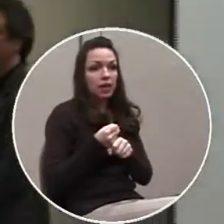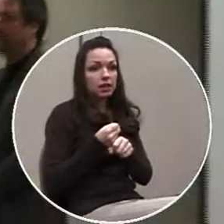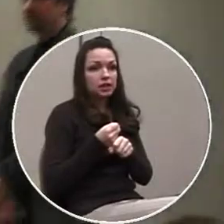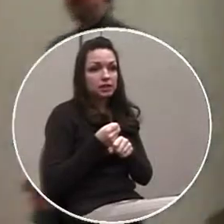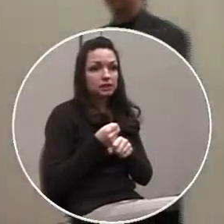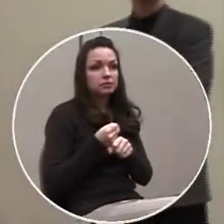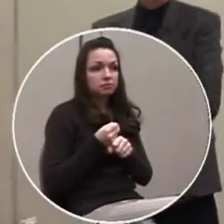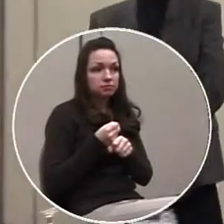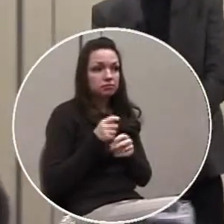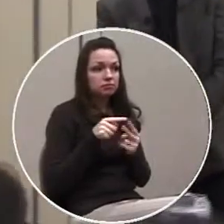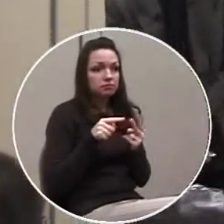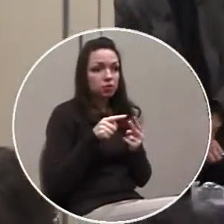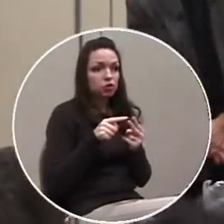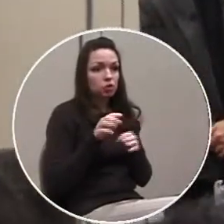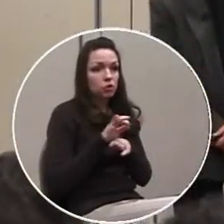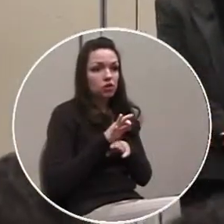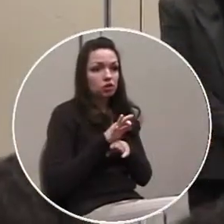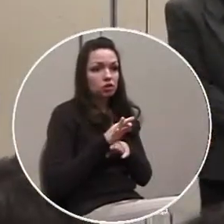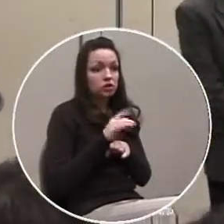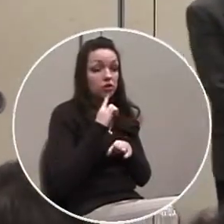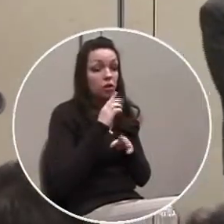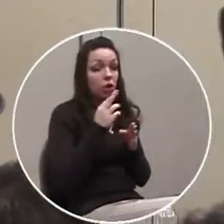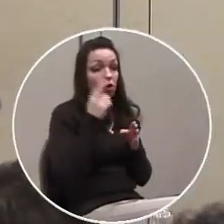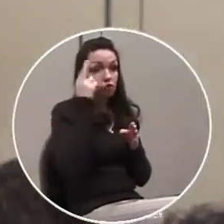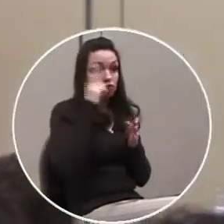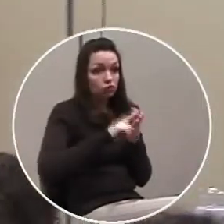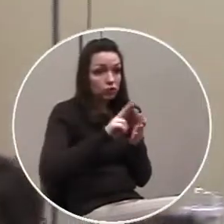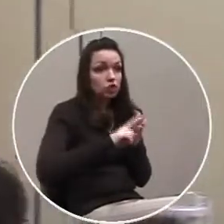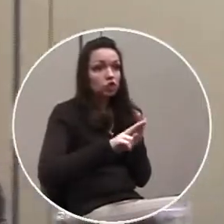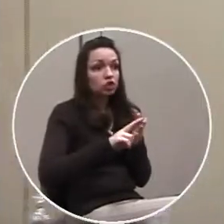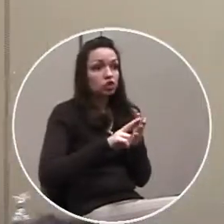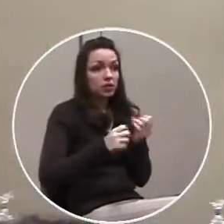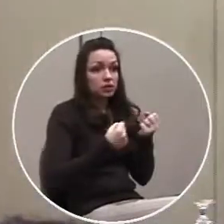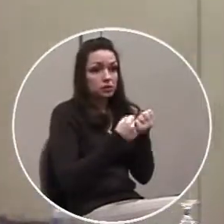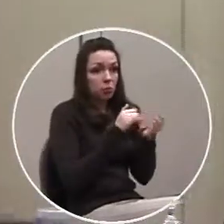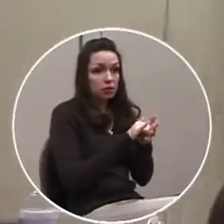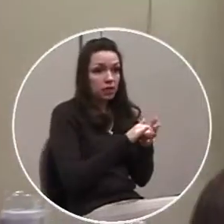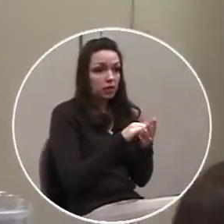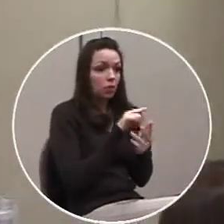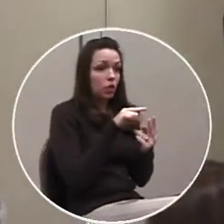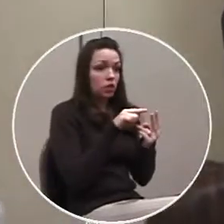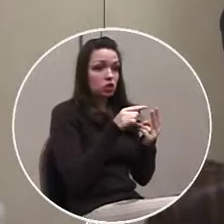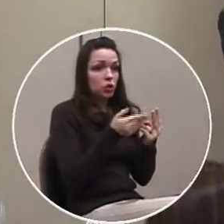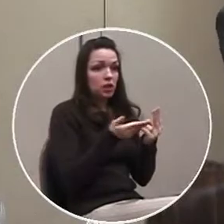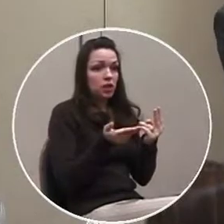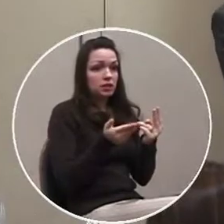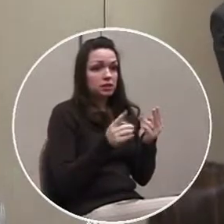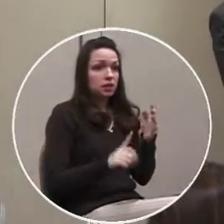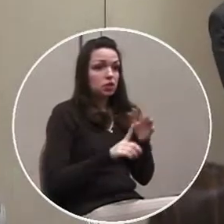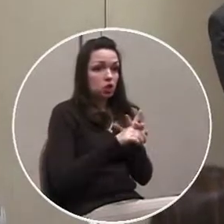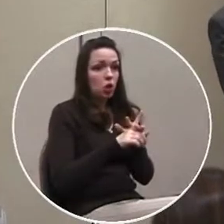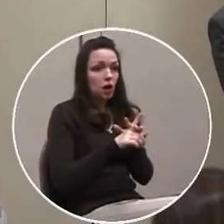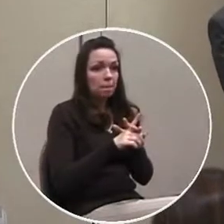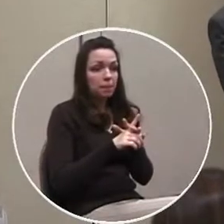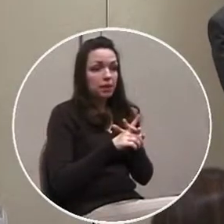Obtain and avoid. There is research on this. These are the only two things that show up in the literature as